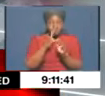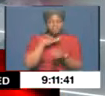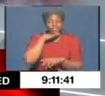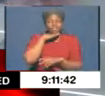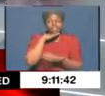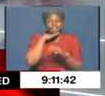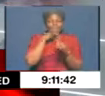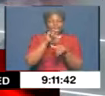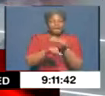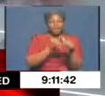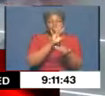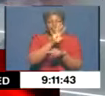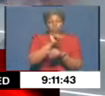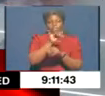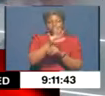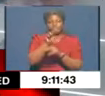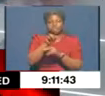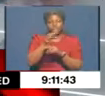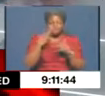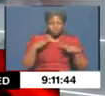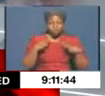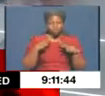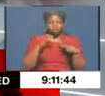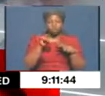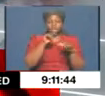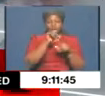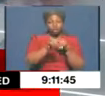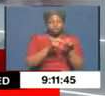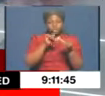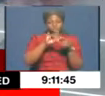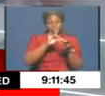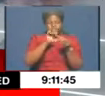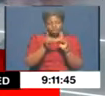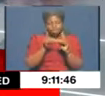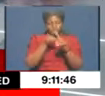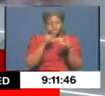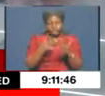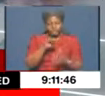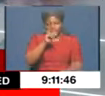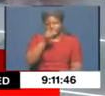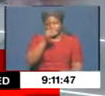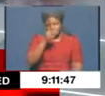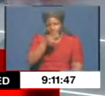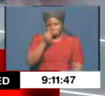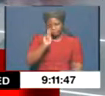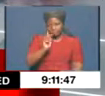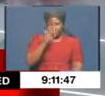4.5 million. This is according to data from the Johns Hopkins University.